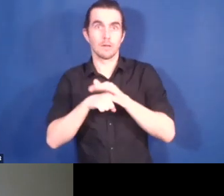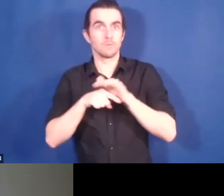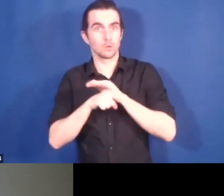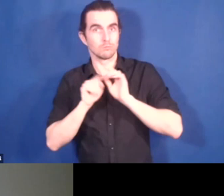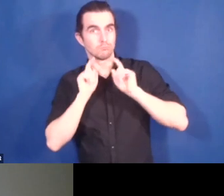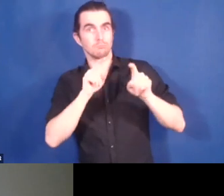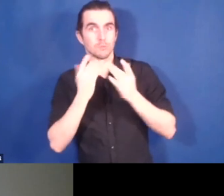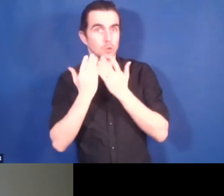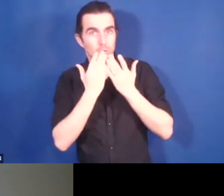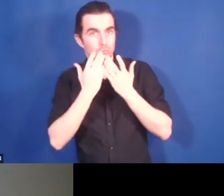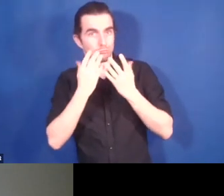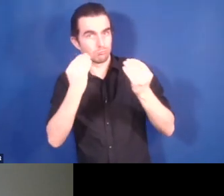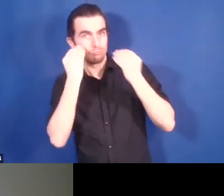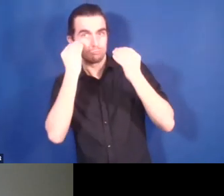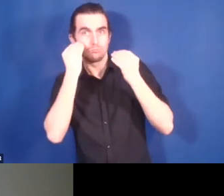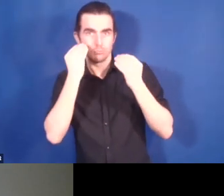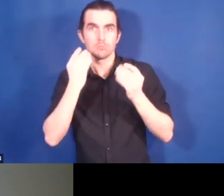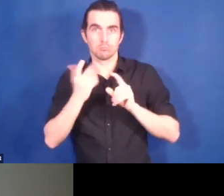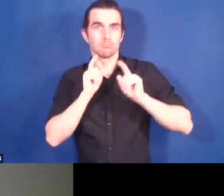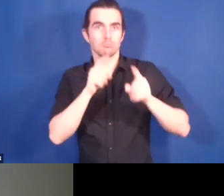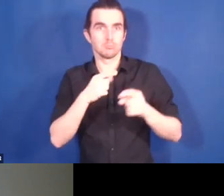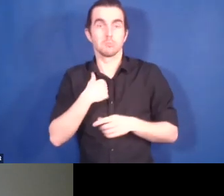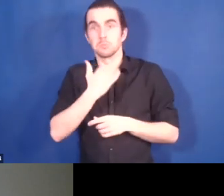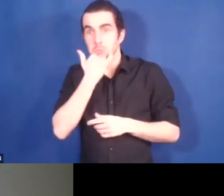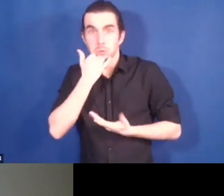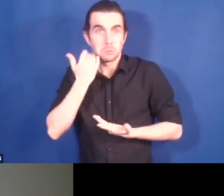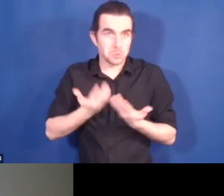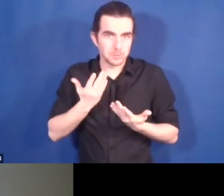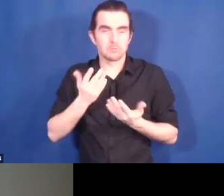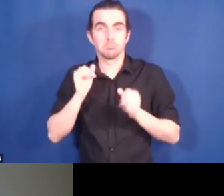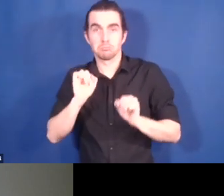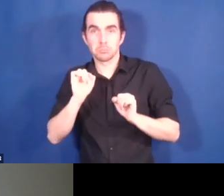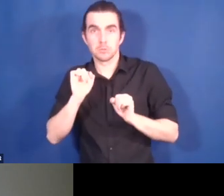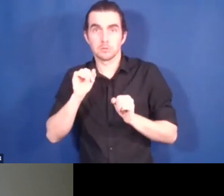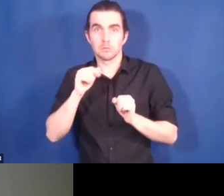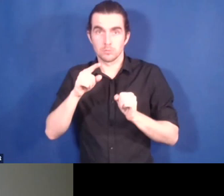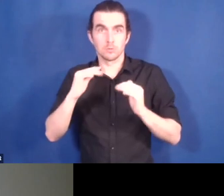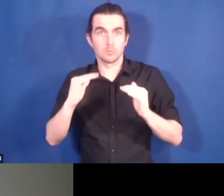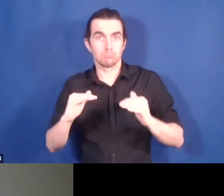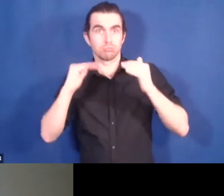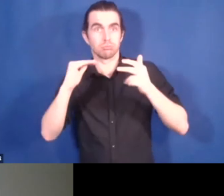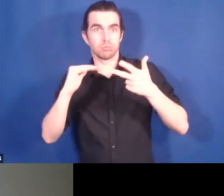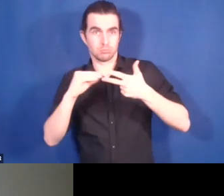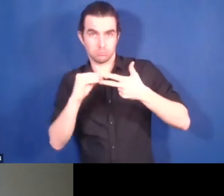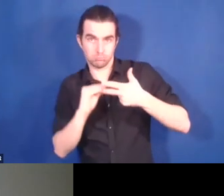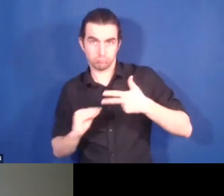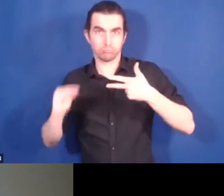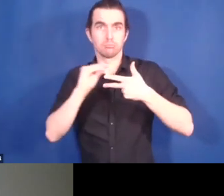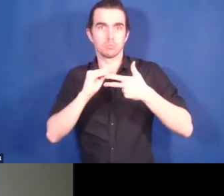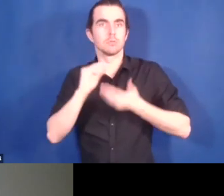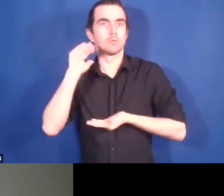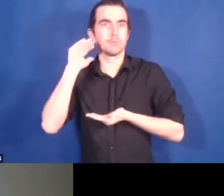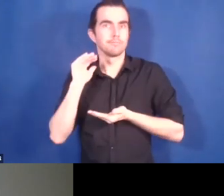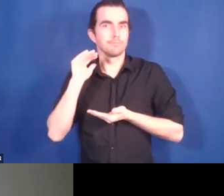3%. Only 3% of displaced persons manage to enter